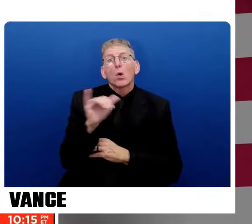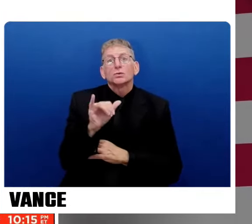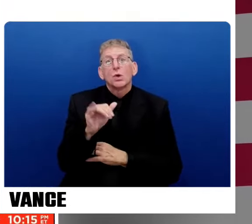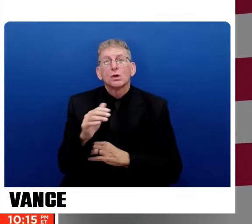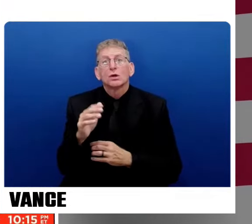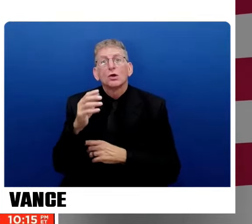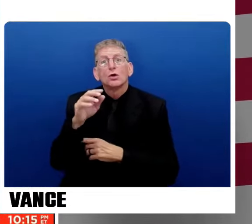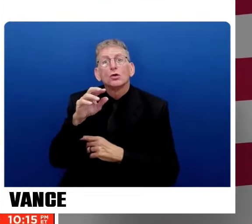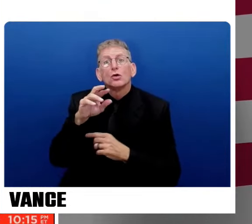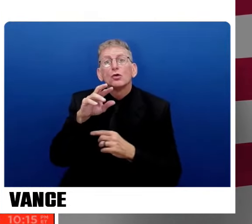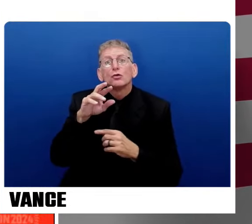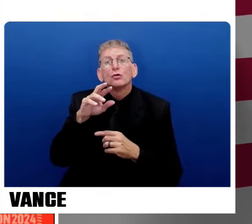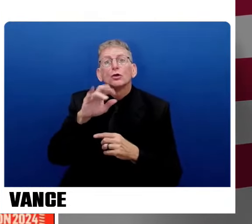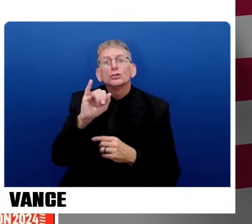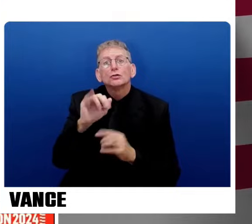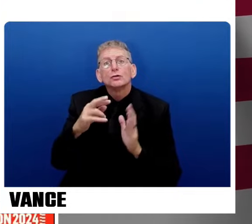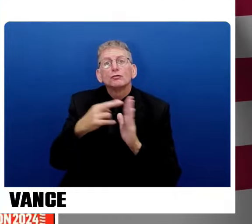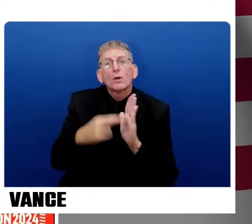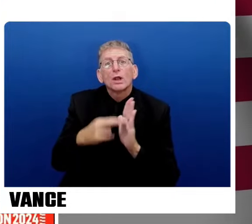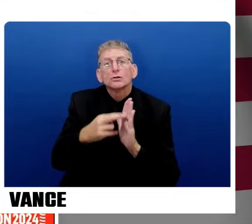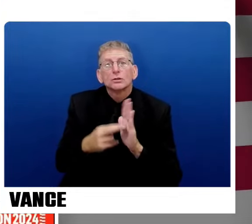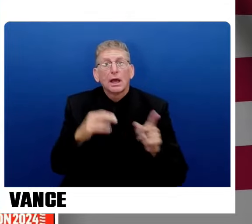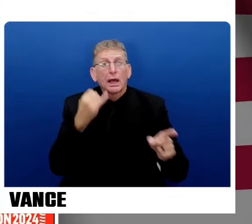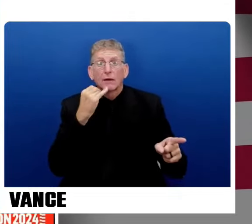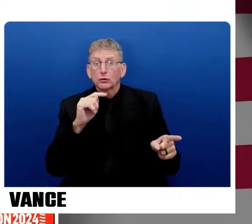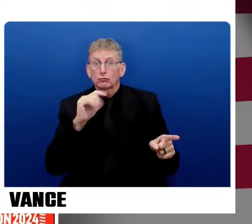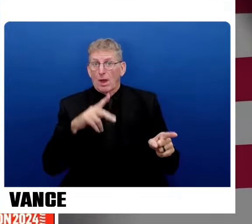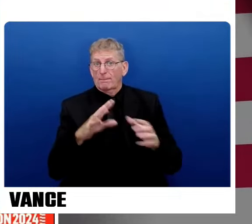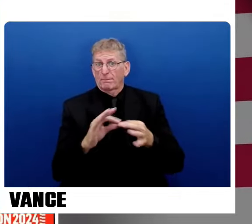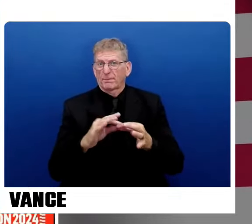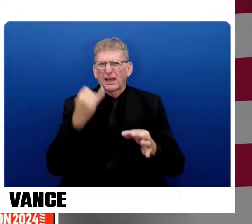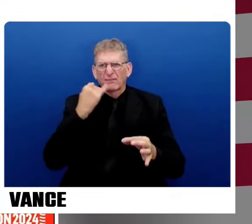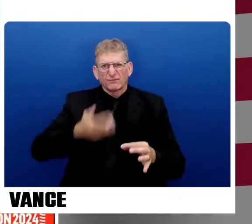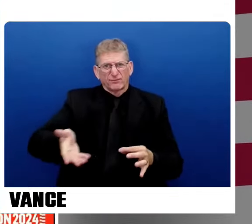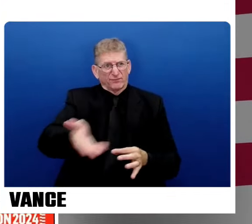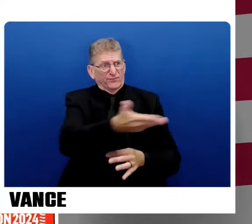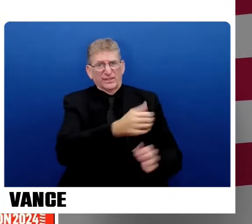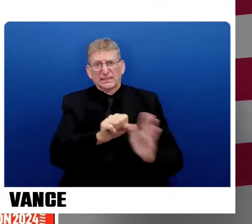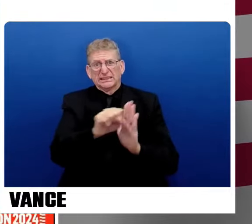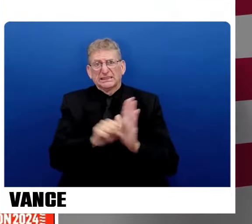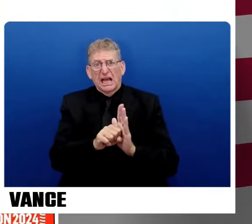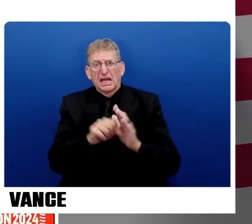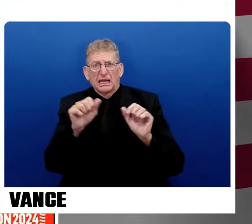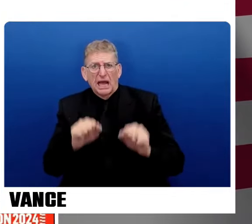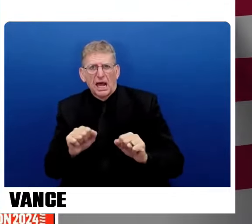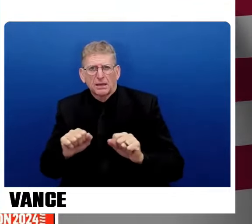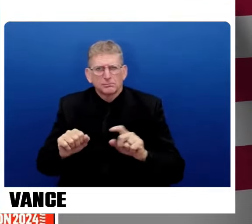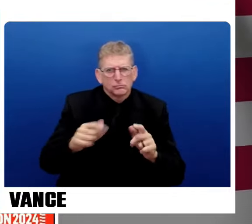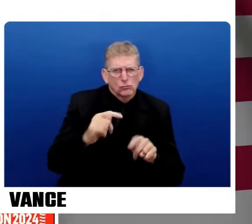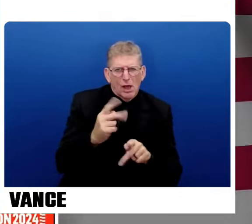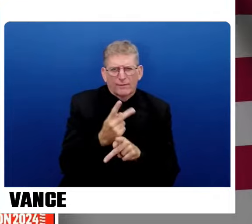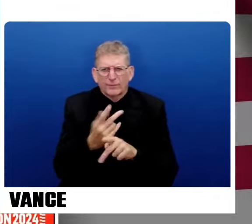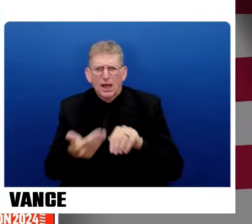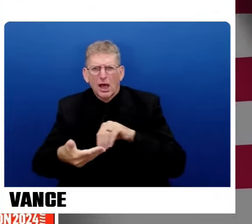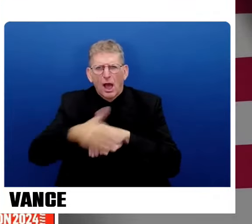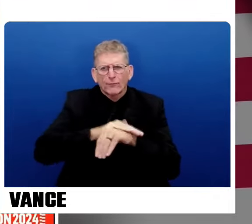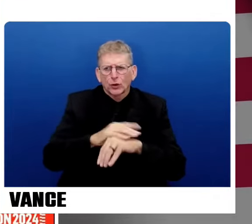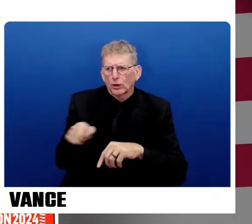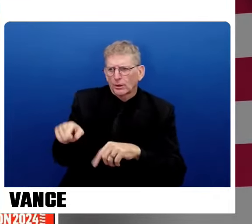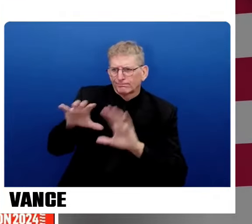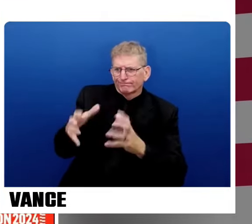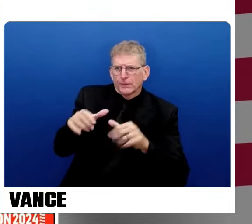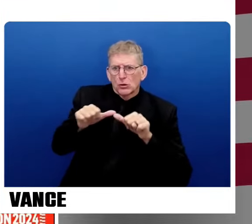if we allow states to experiment a little bit on how to cover both the chronically ill but the non-chronically ill, it's not just a plan.